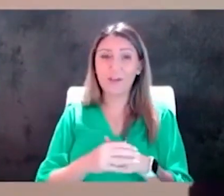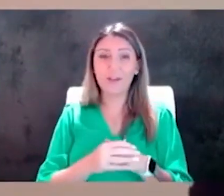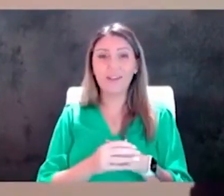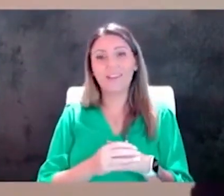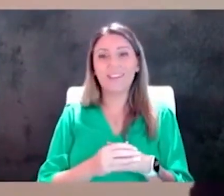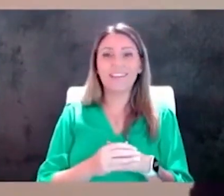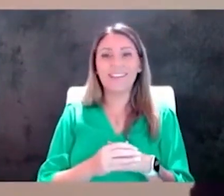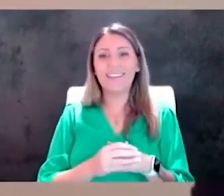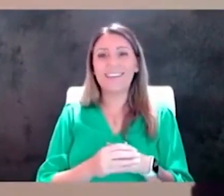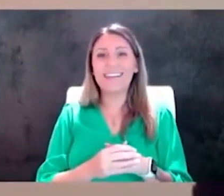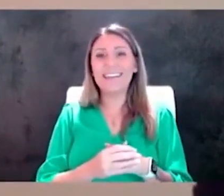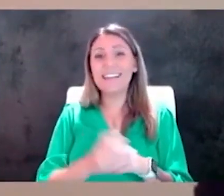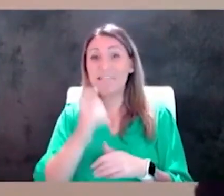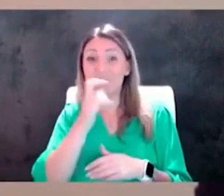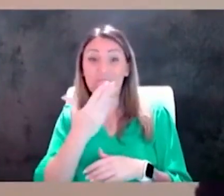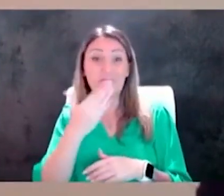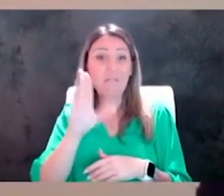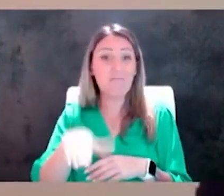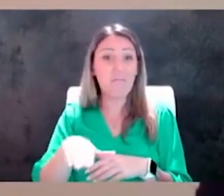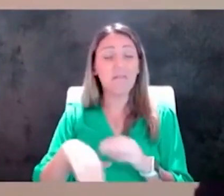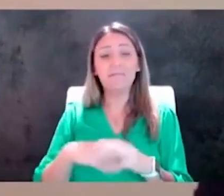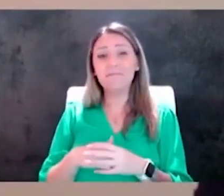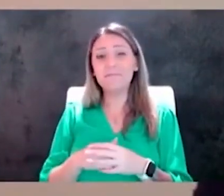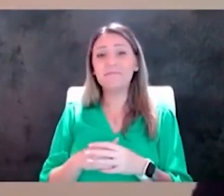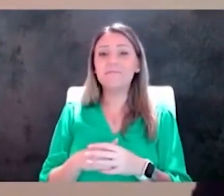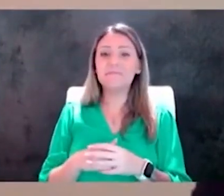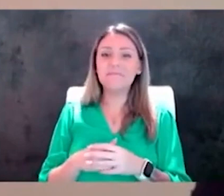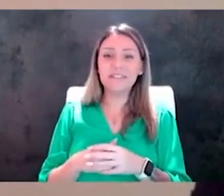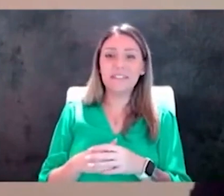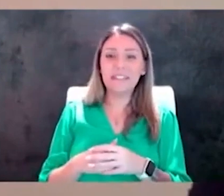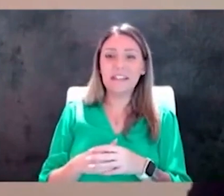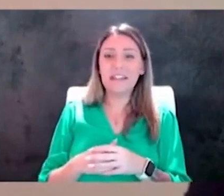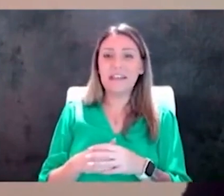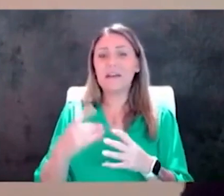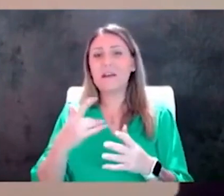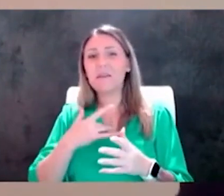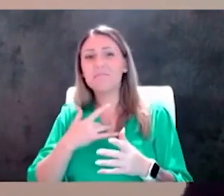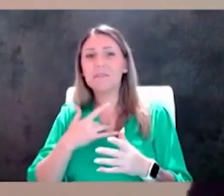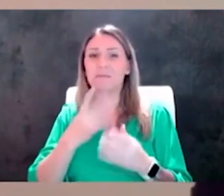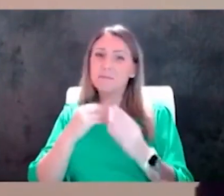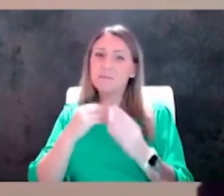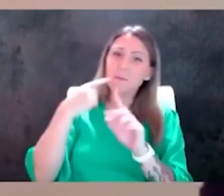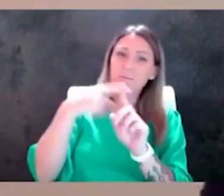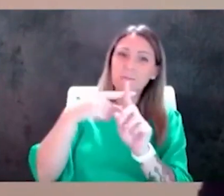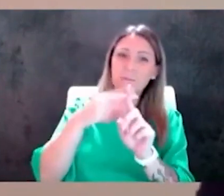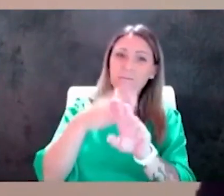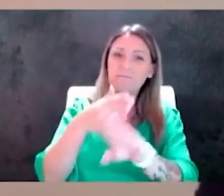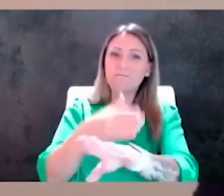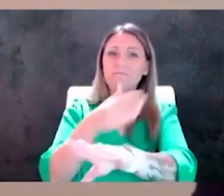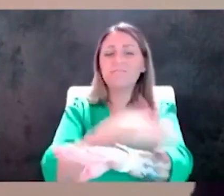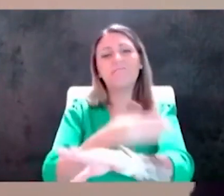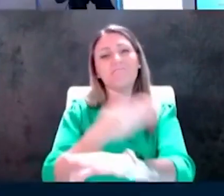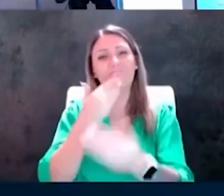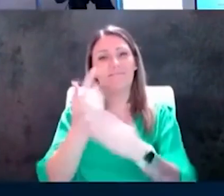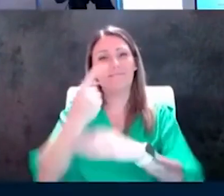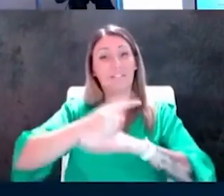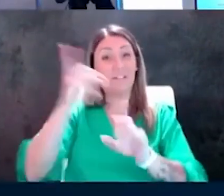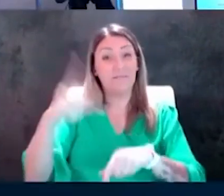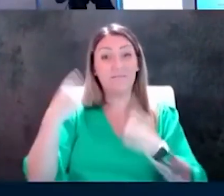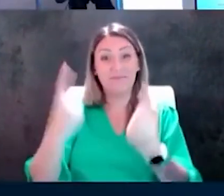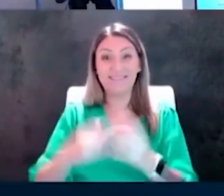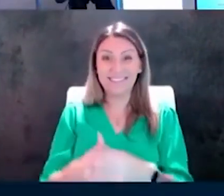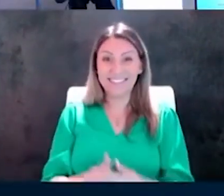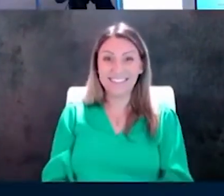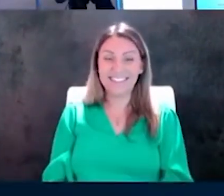Not too shabby. I've certainly been on the upswing lately, so having a pretty good day so far. All right. So when